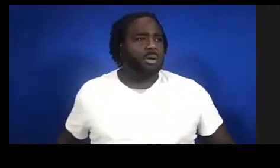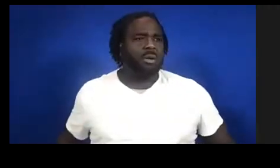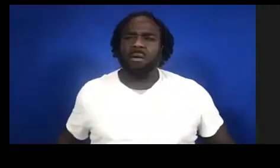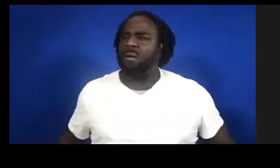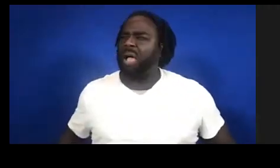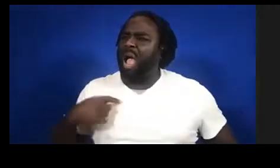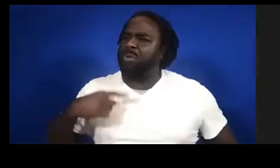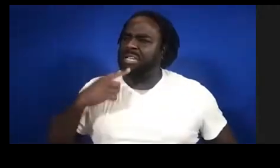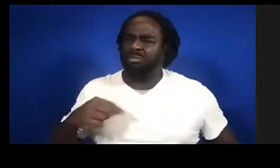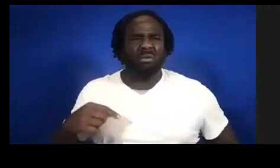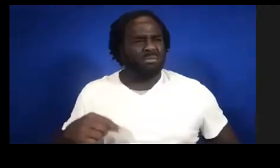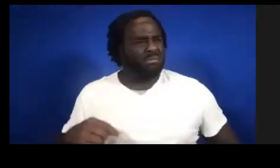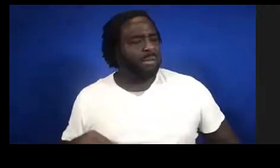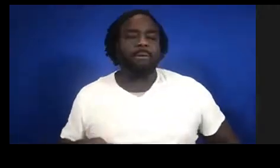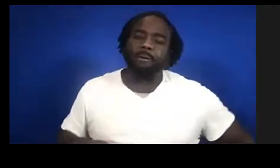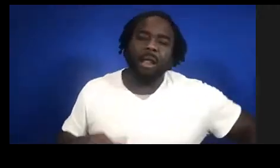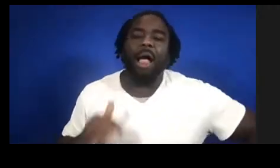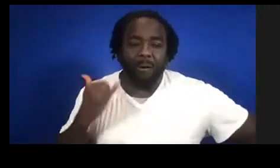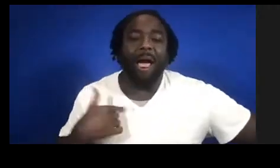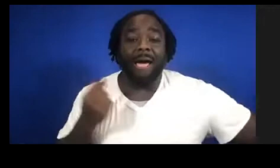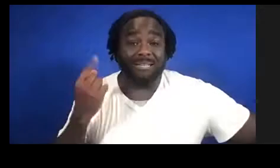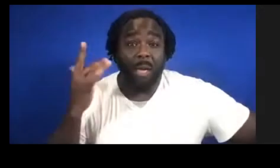good. He doing all right.